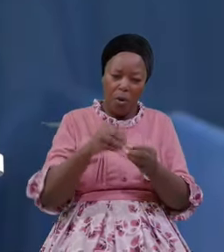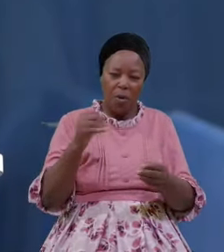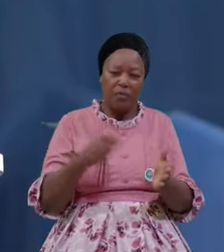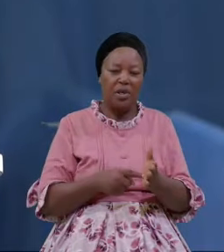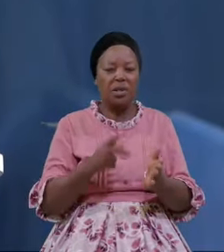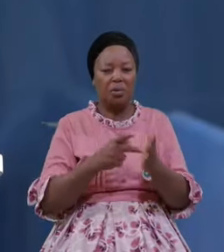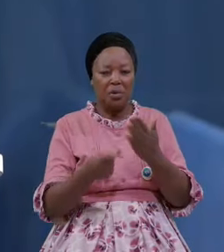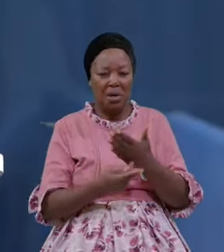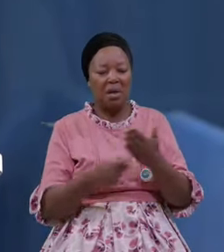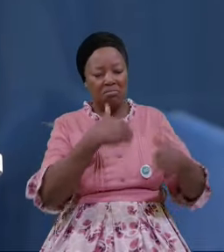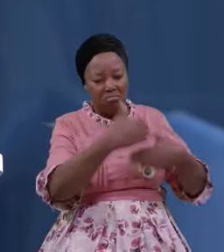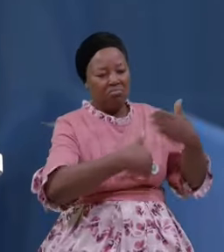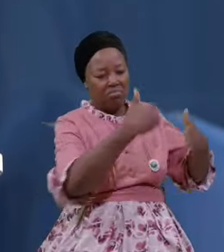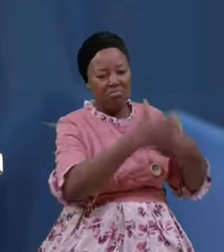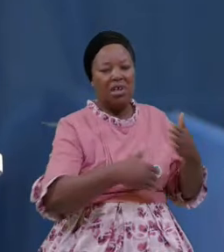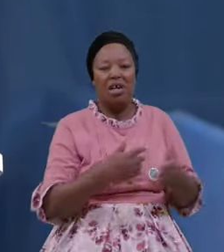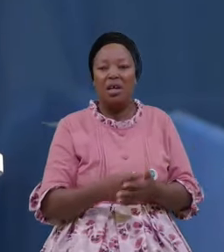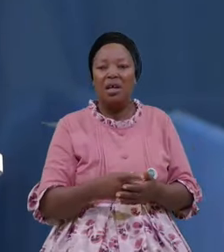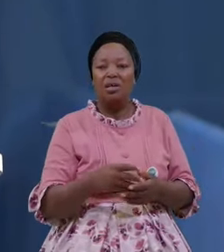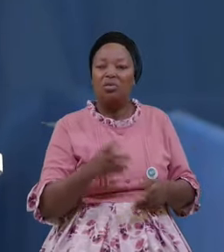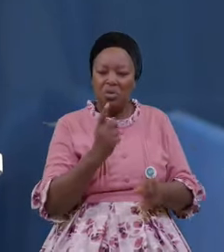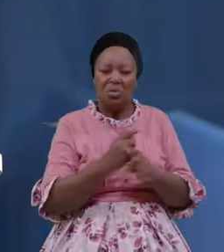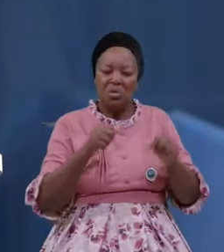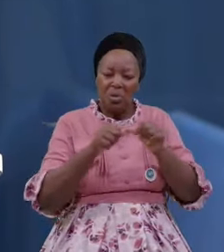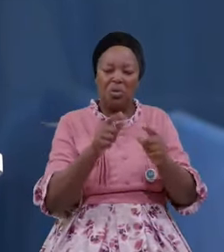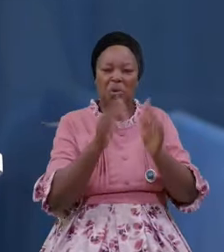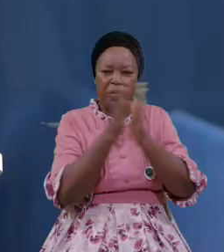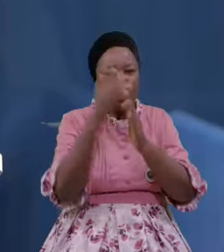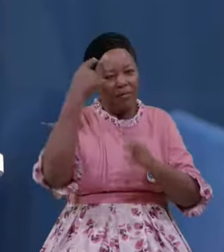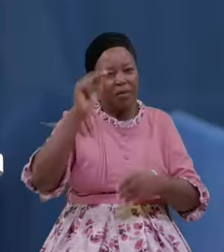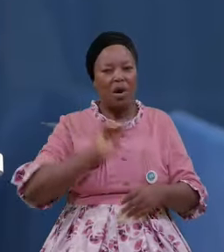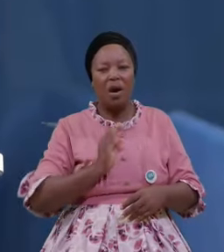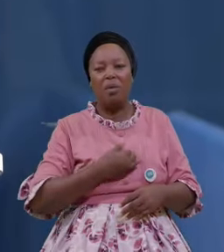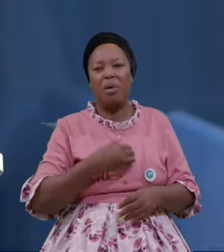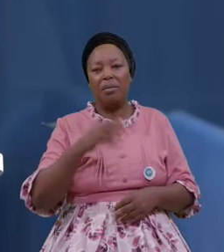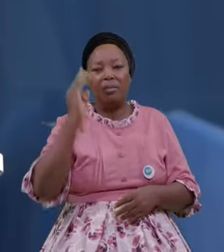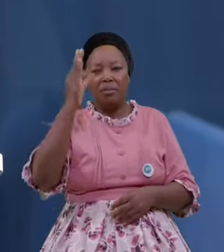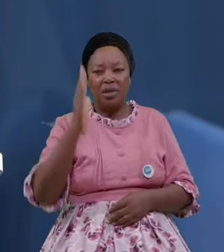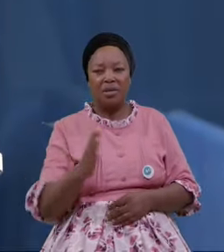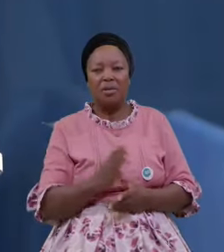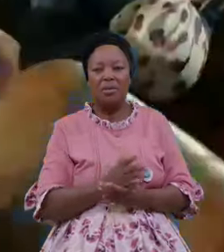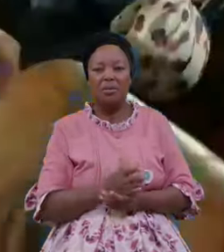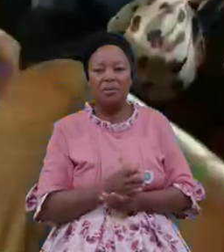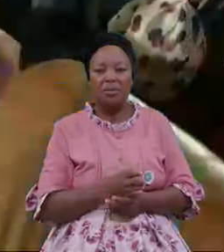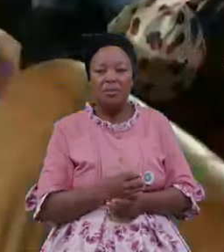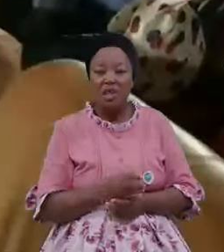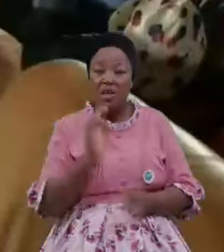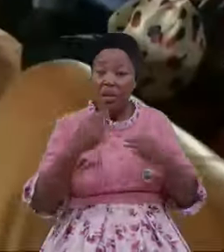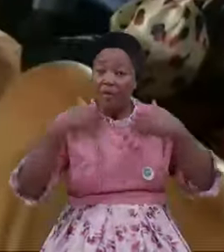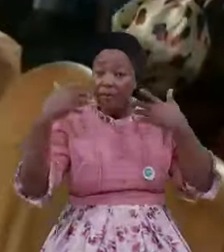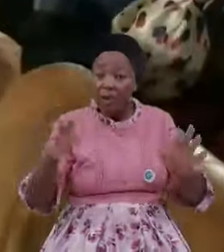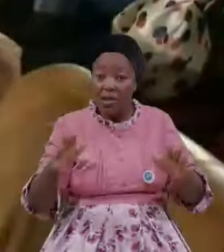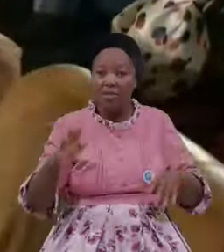of God. Keep praying for our pastor. It's evolving. When you are done, can we indicate, please, so I can save